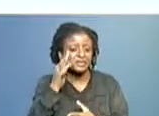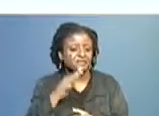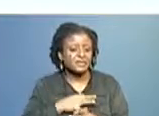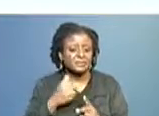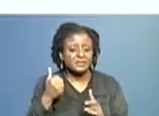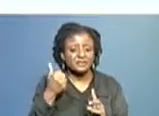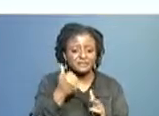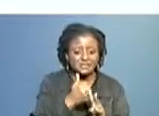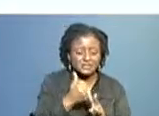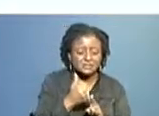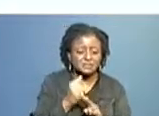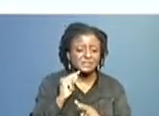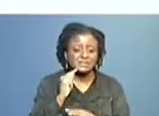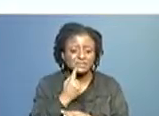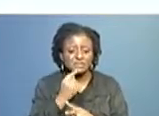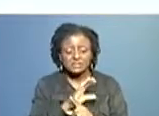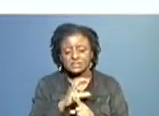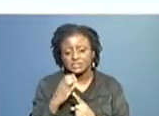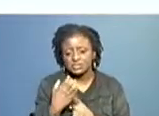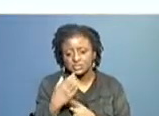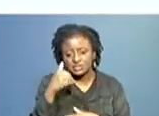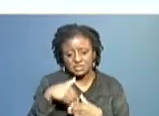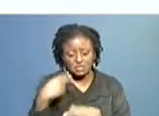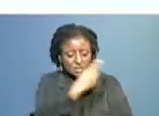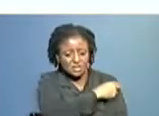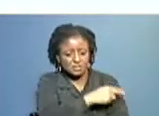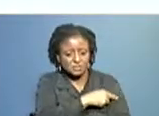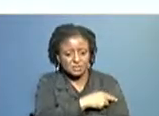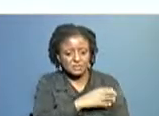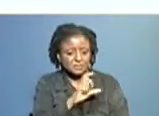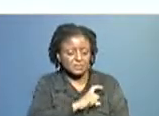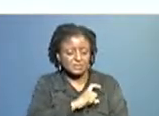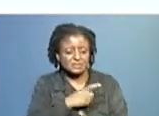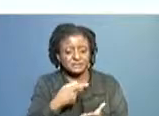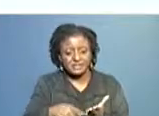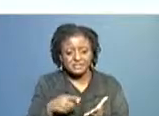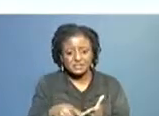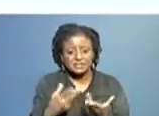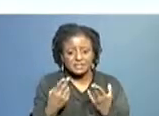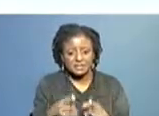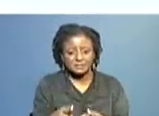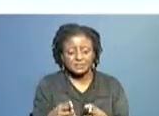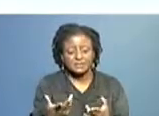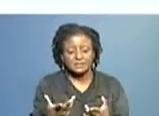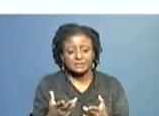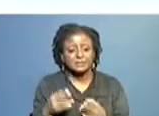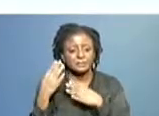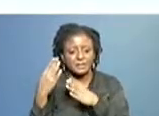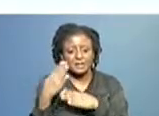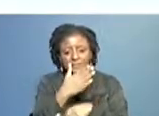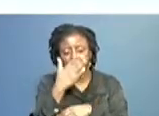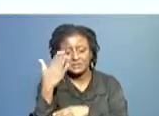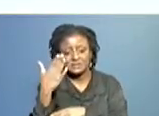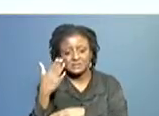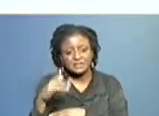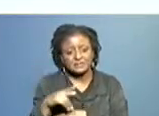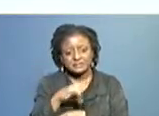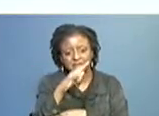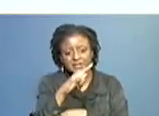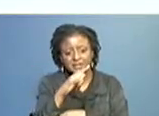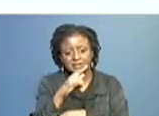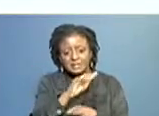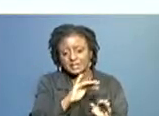hospital. An active police investigation is underway. A Bahamas Air charter left the capital for Port-au-Prince,